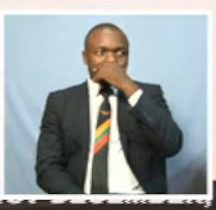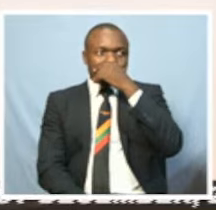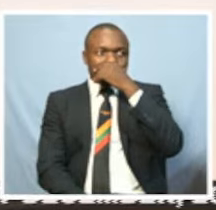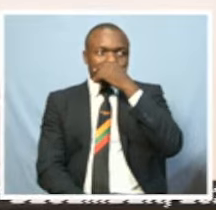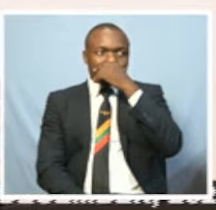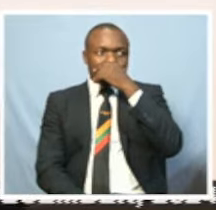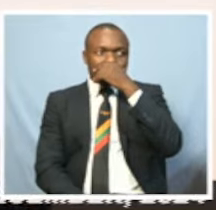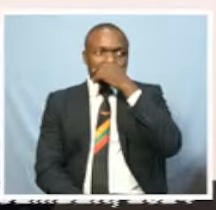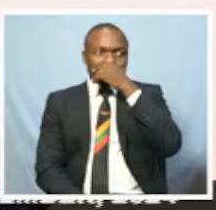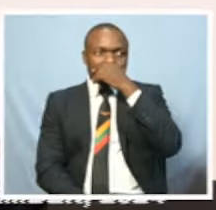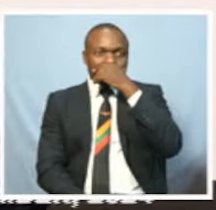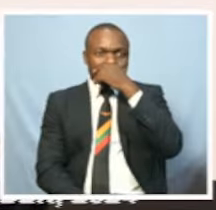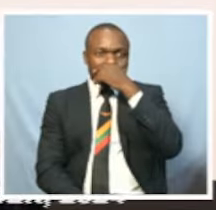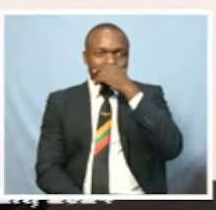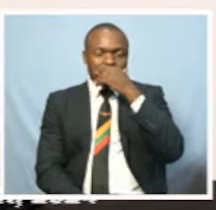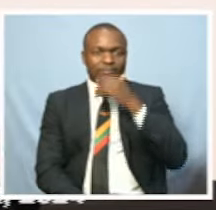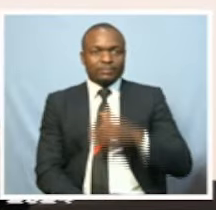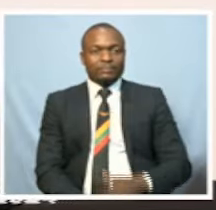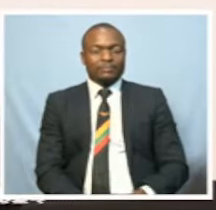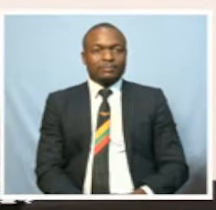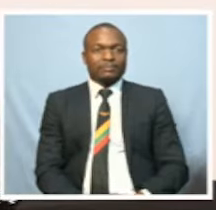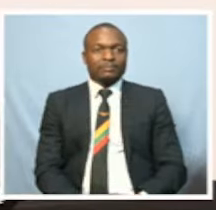8.